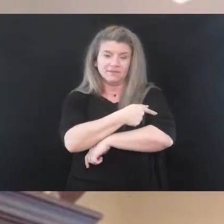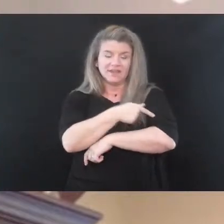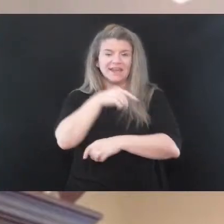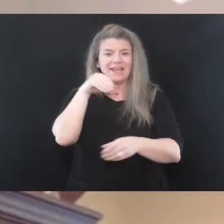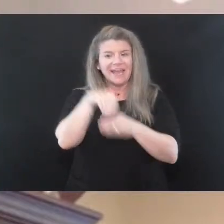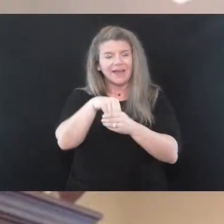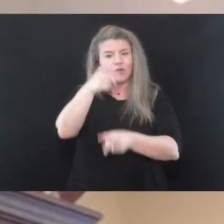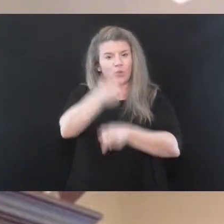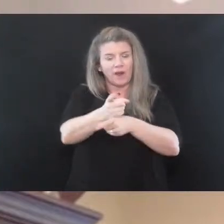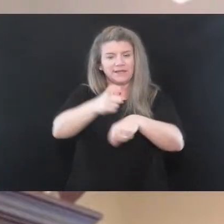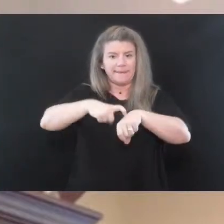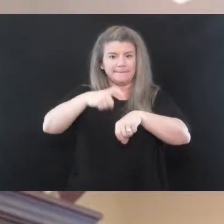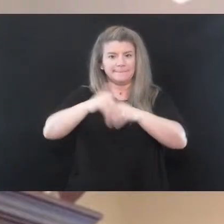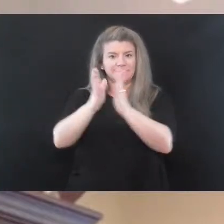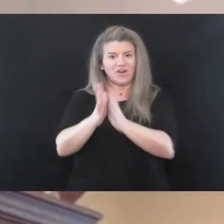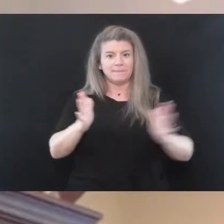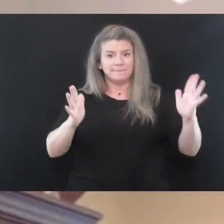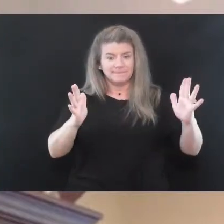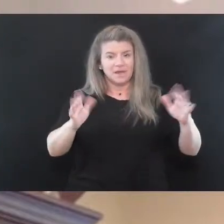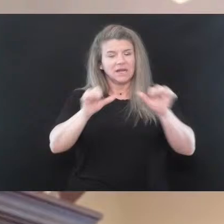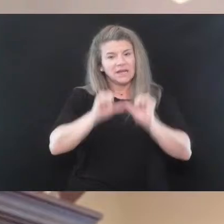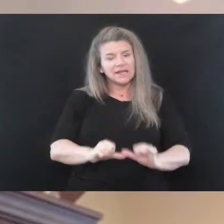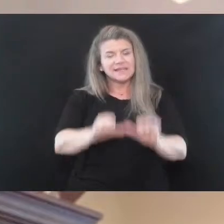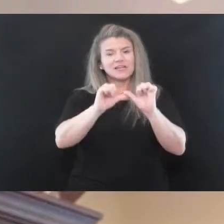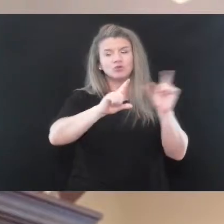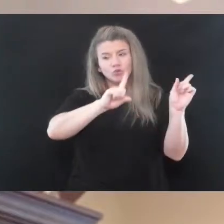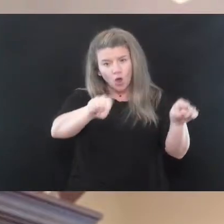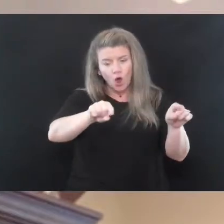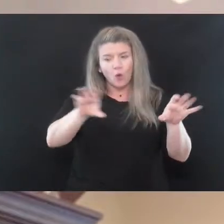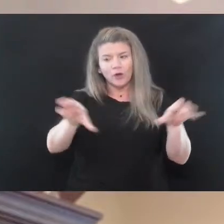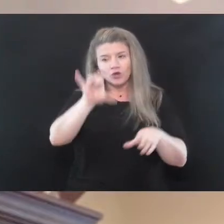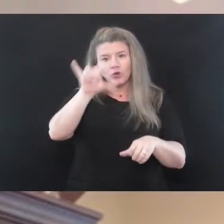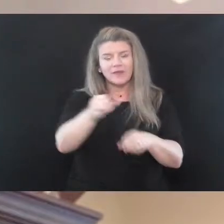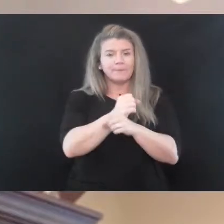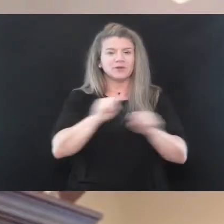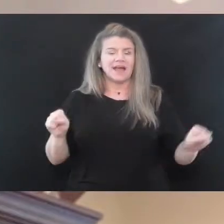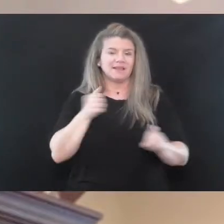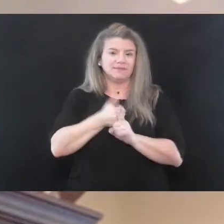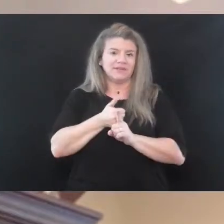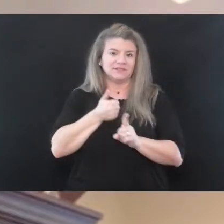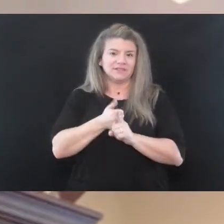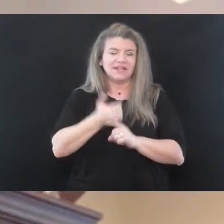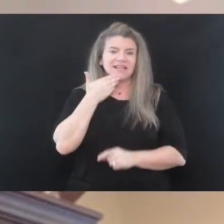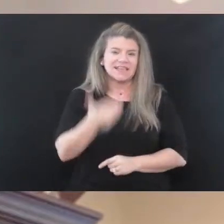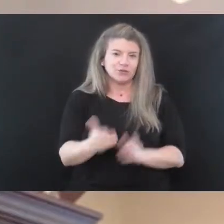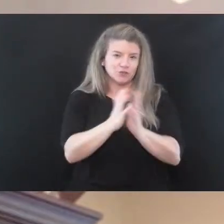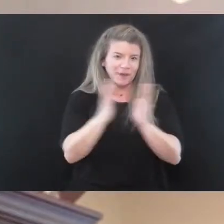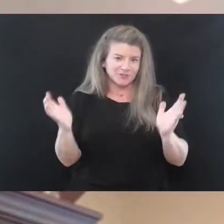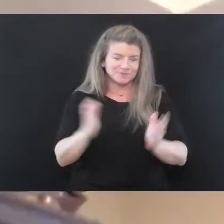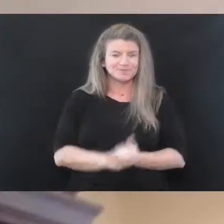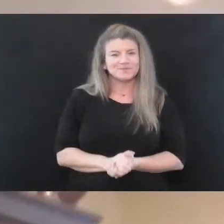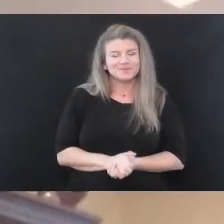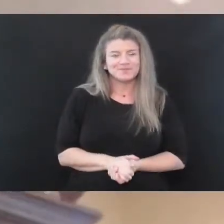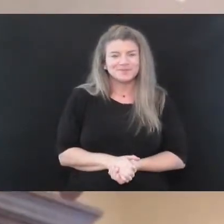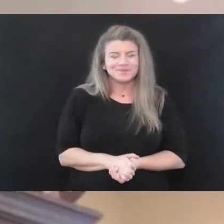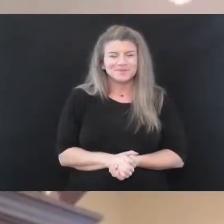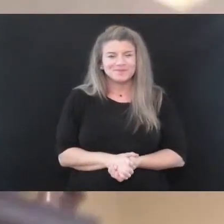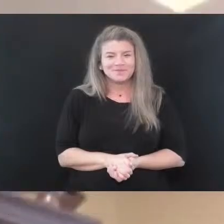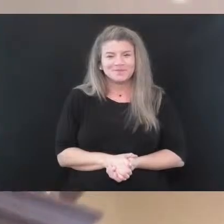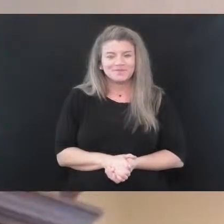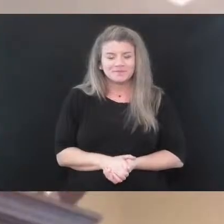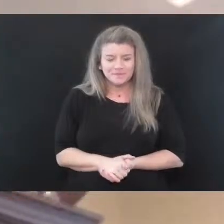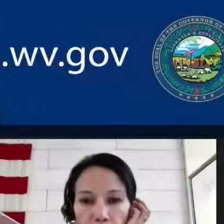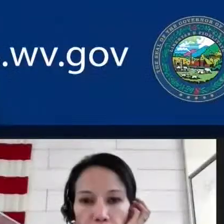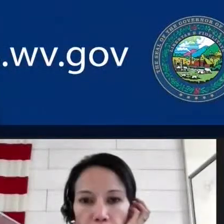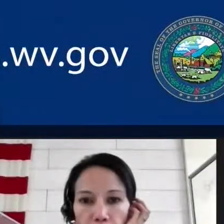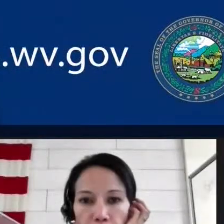the time frames and continuing to go and get that protection that they need. Thank you very much. Thank you,